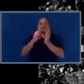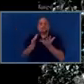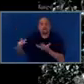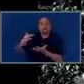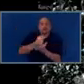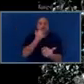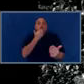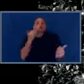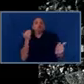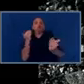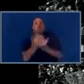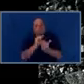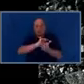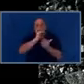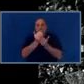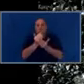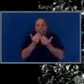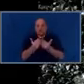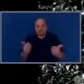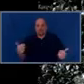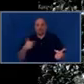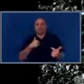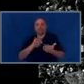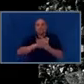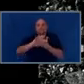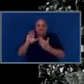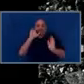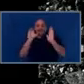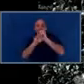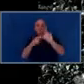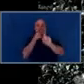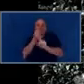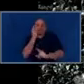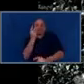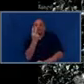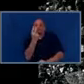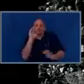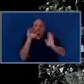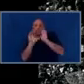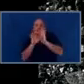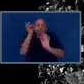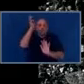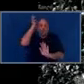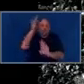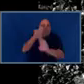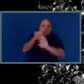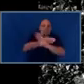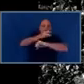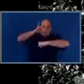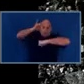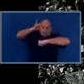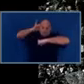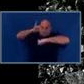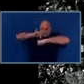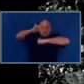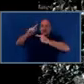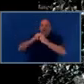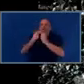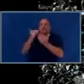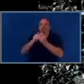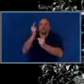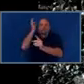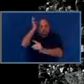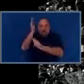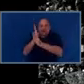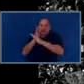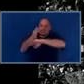great image now. You're seeing a pair of images of just before contact and just after contact. And you